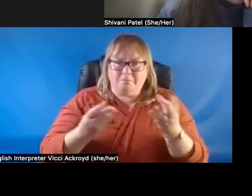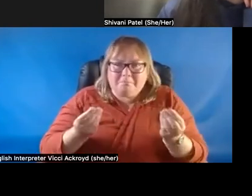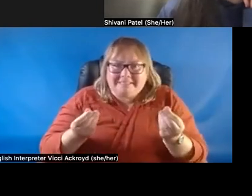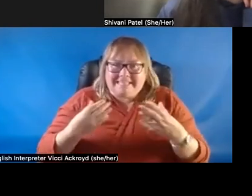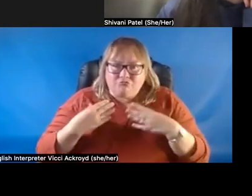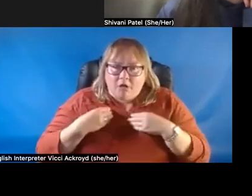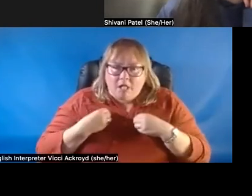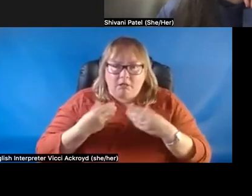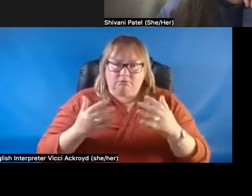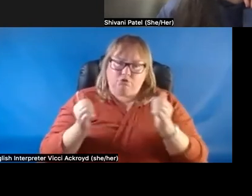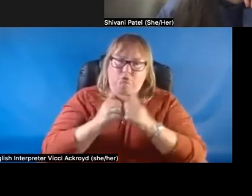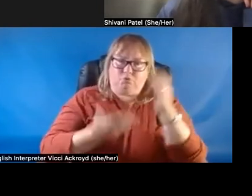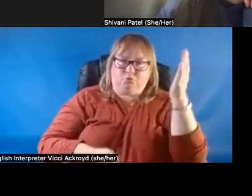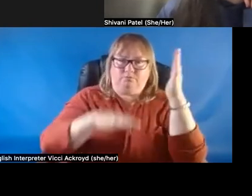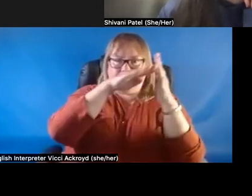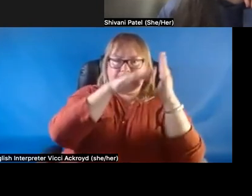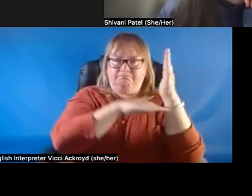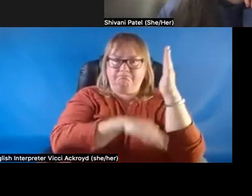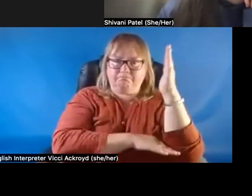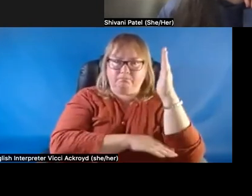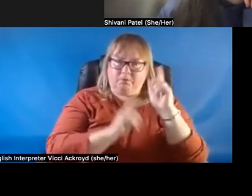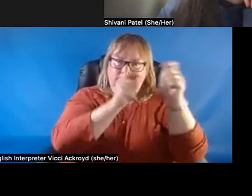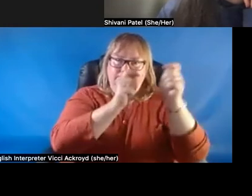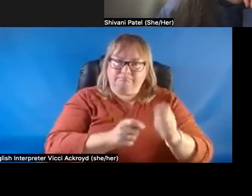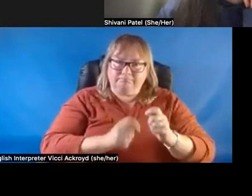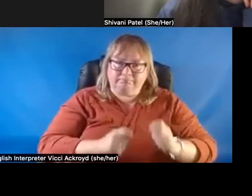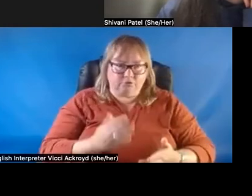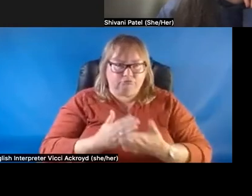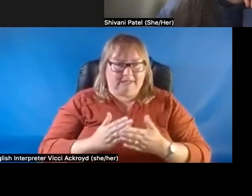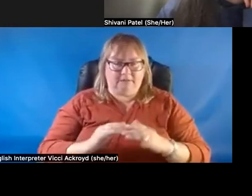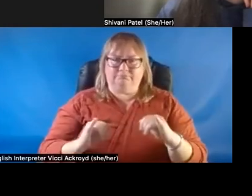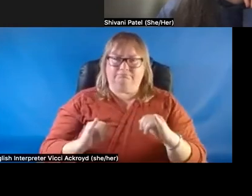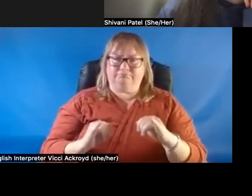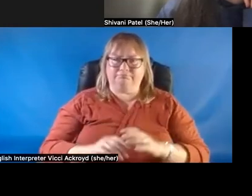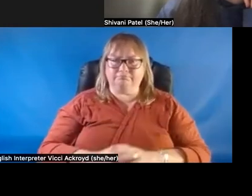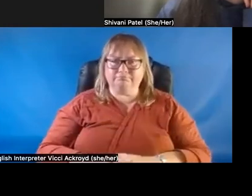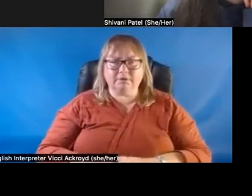it's just so frightening as well.